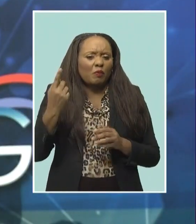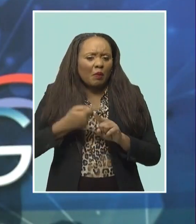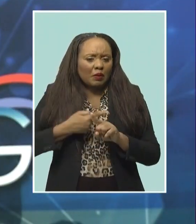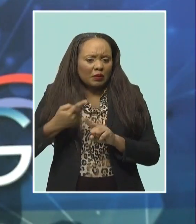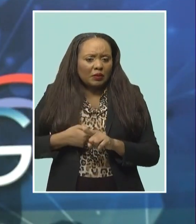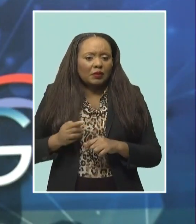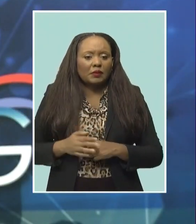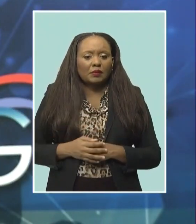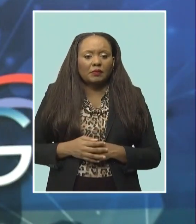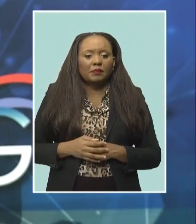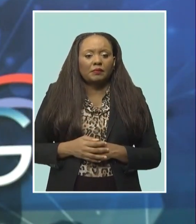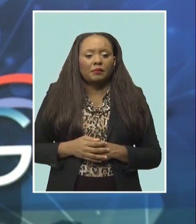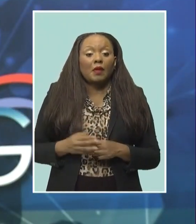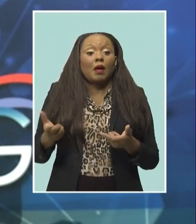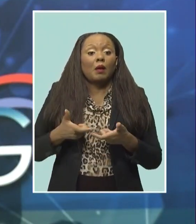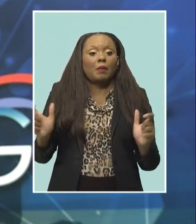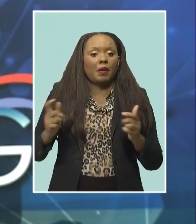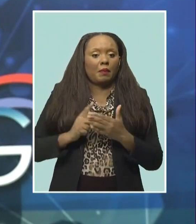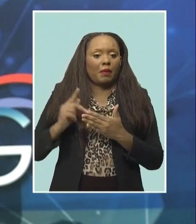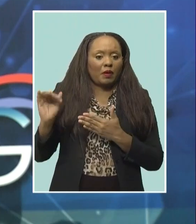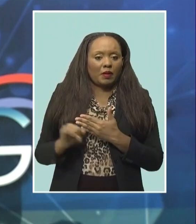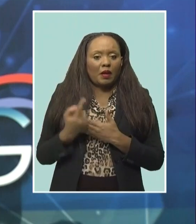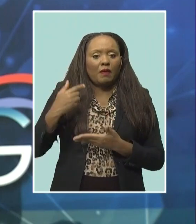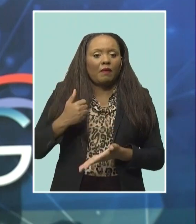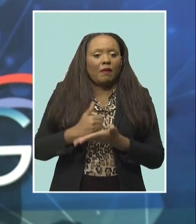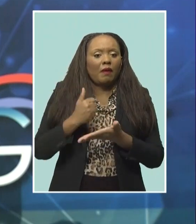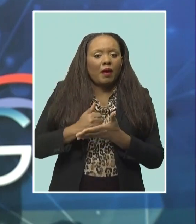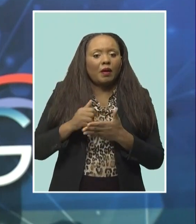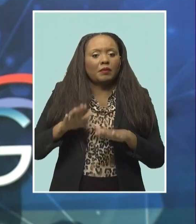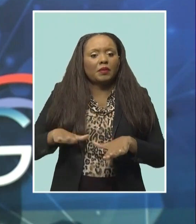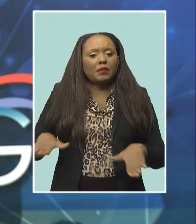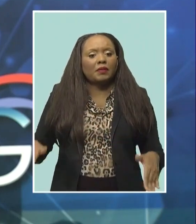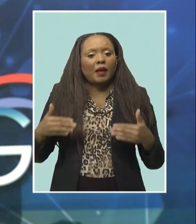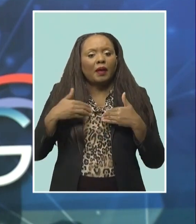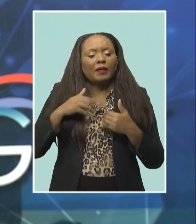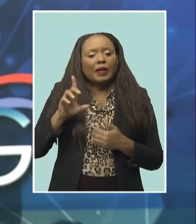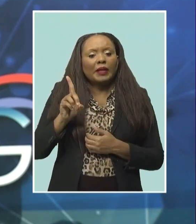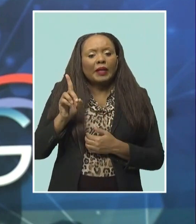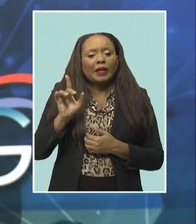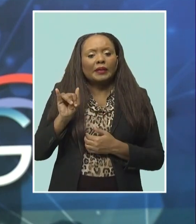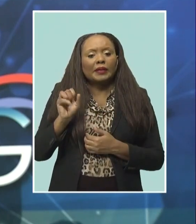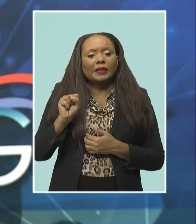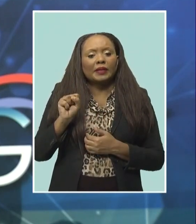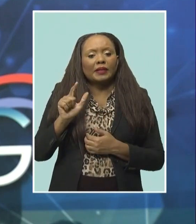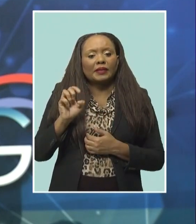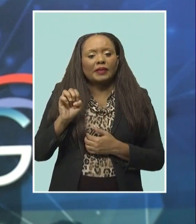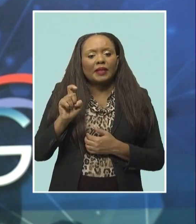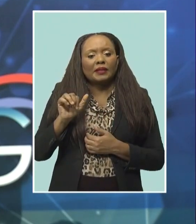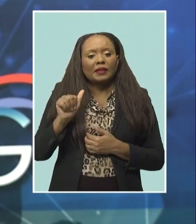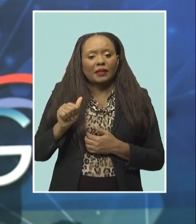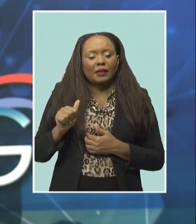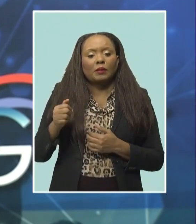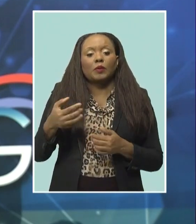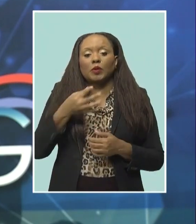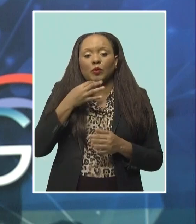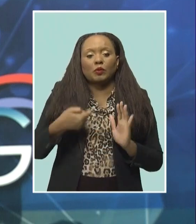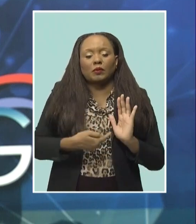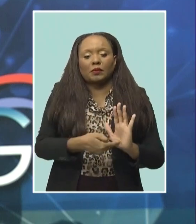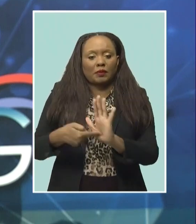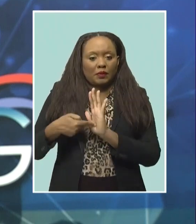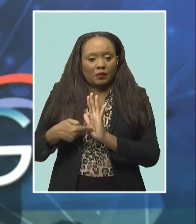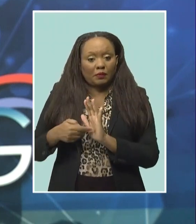of the commodity, because it has been reported that sweet potato prices have reached as high as $7 a pound. That, though, has not happened in